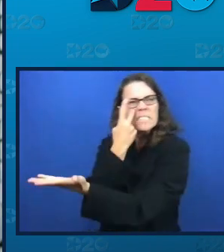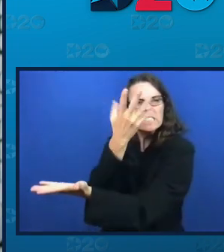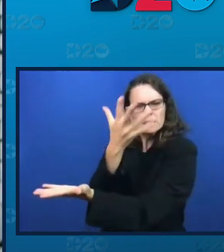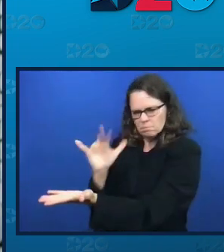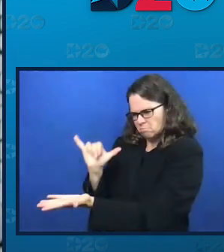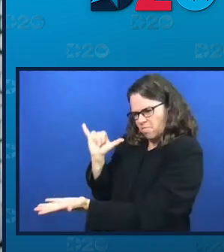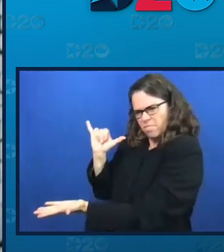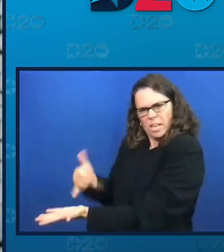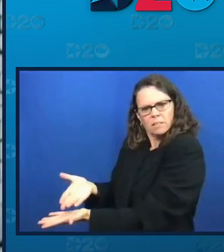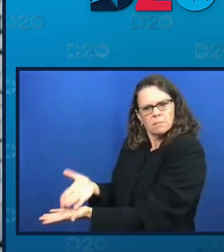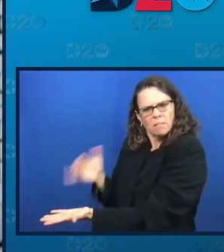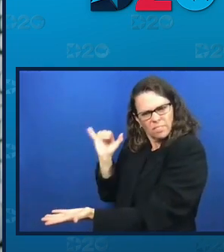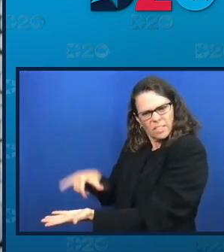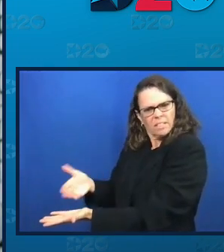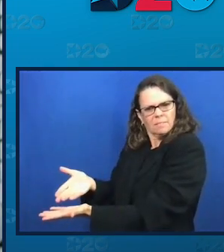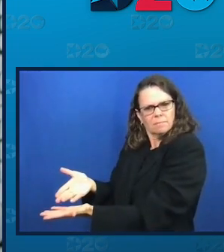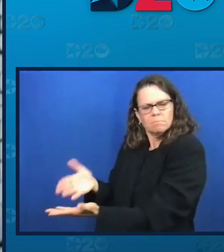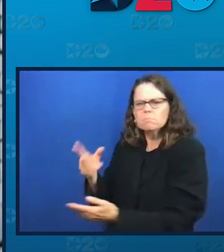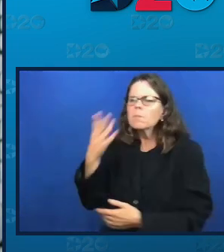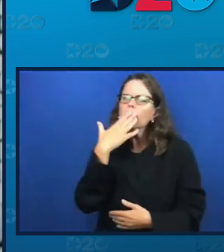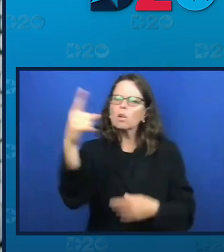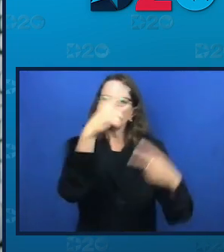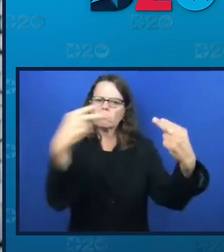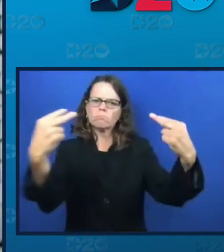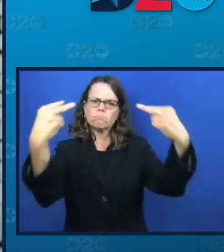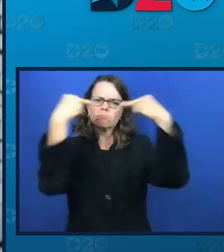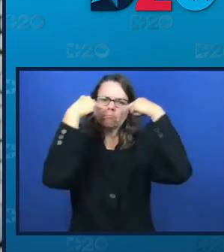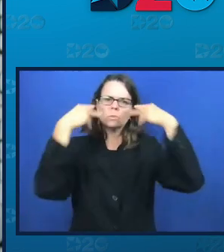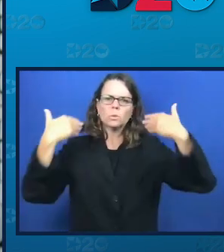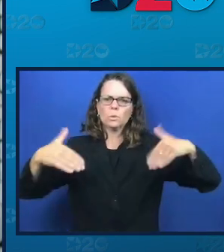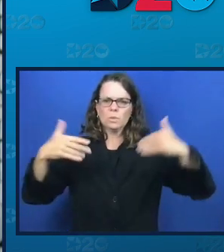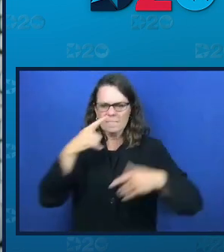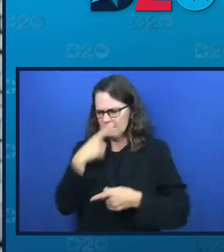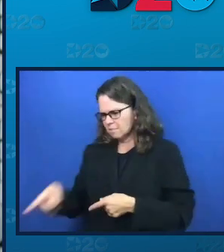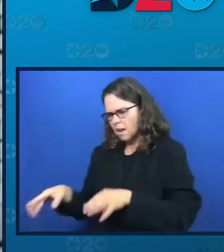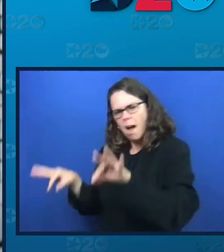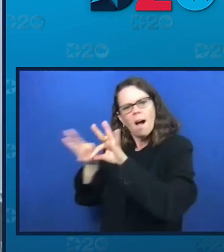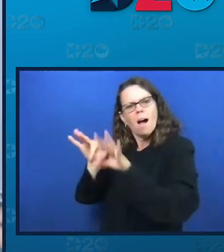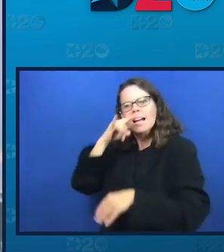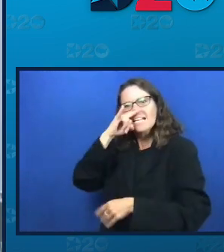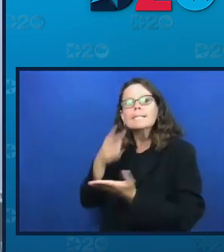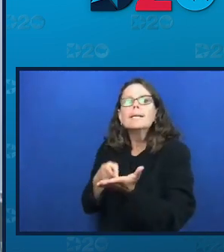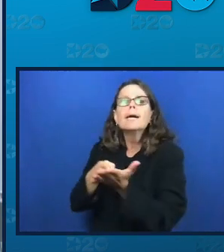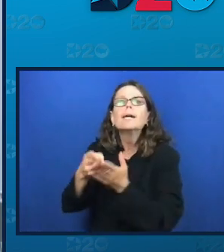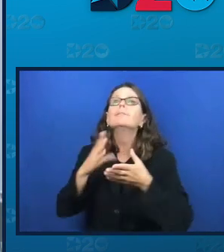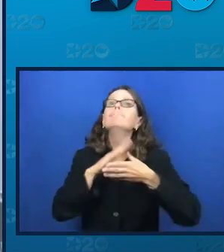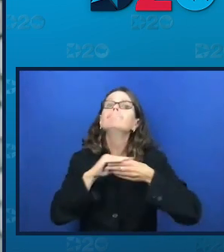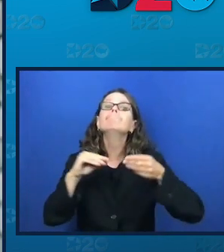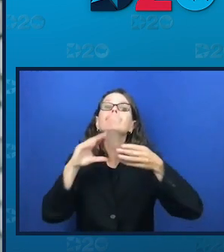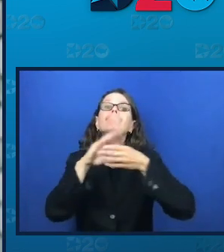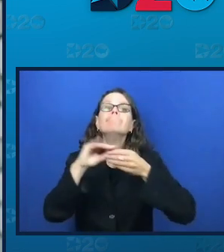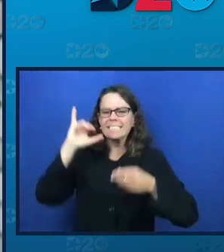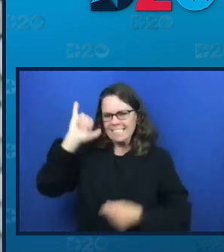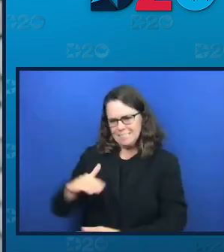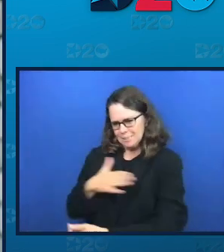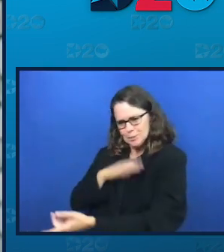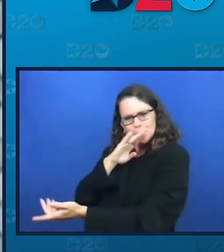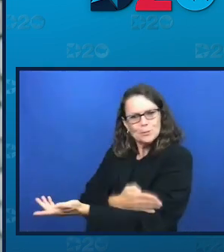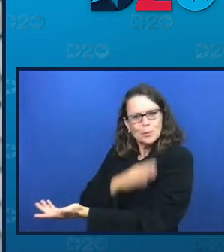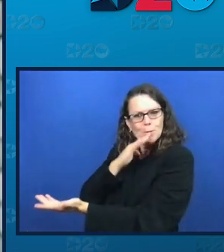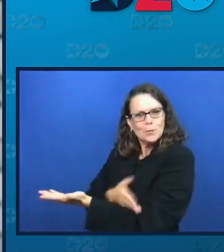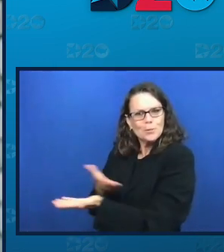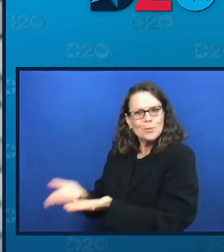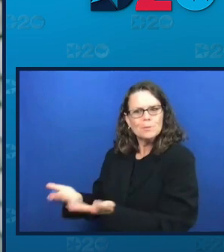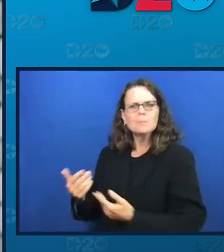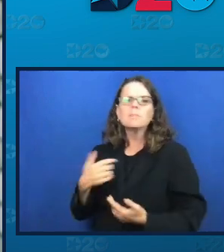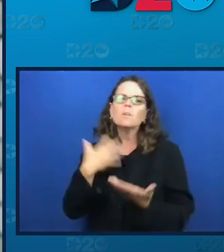for listening to this very candid conversation with our daughters. And we just want to encourage you to truly